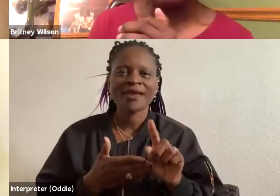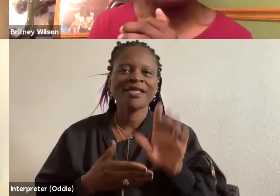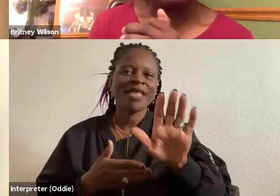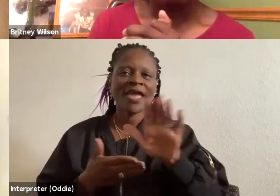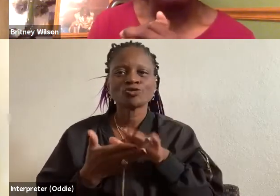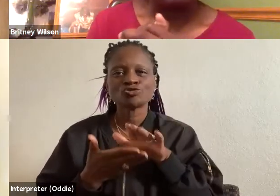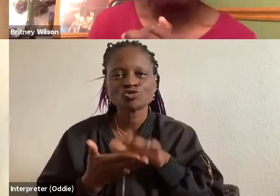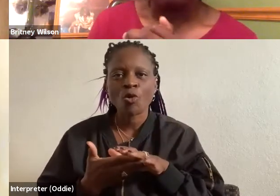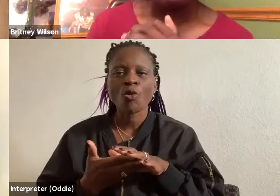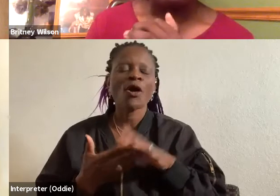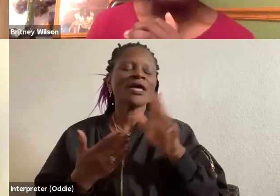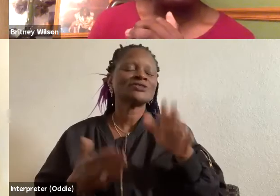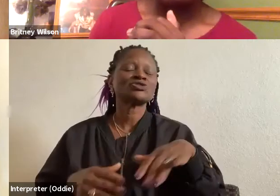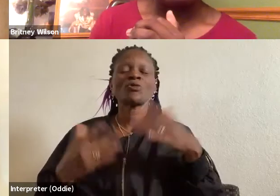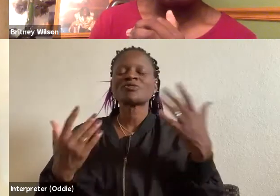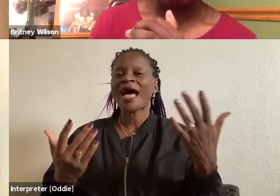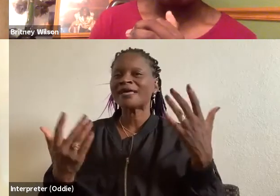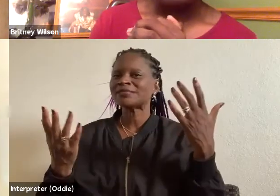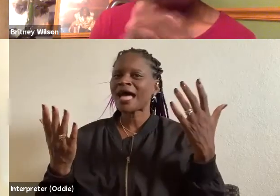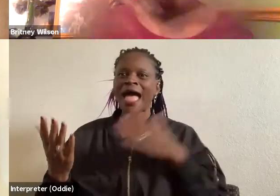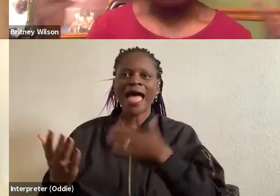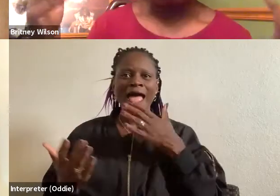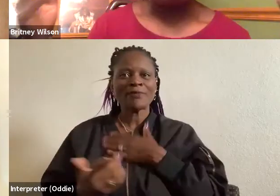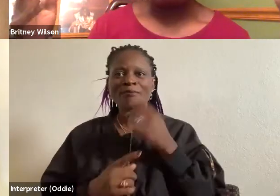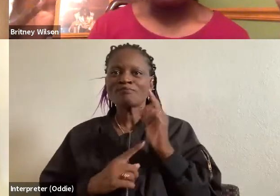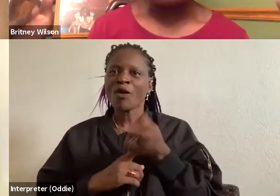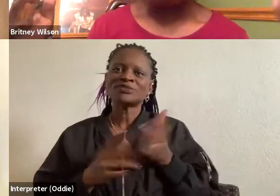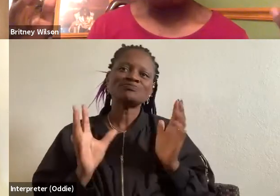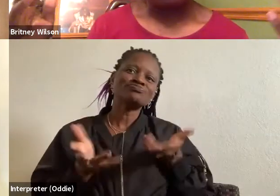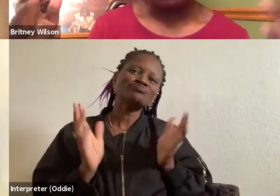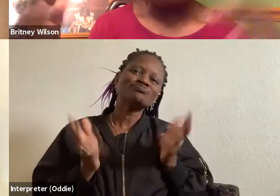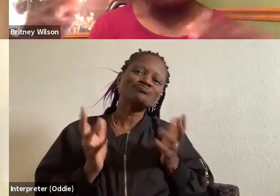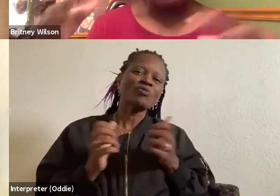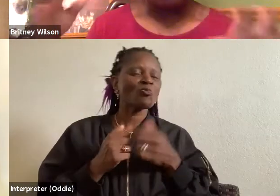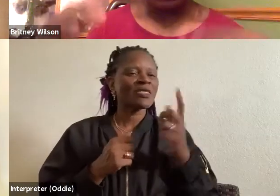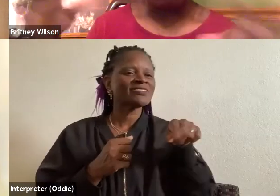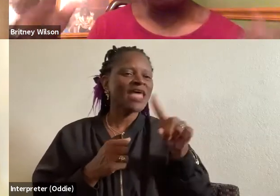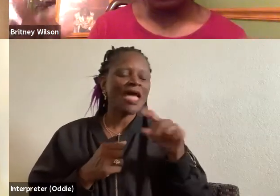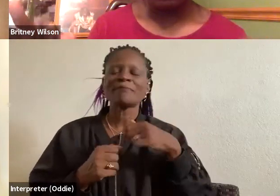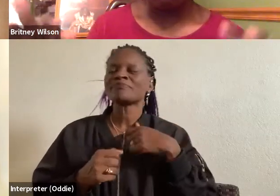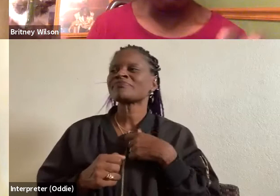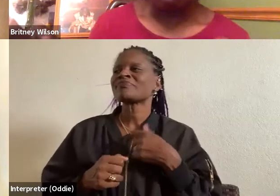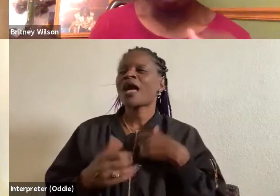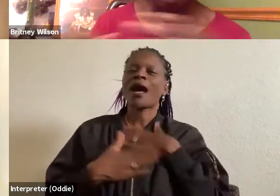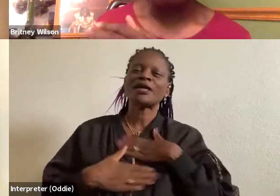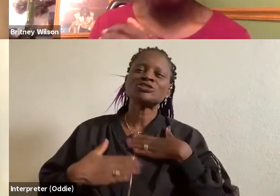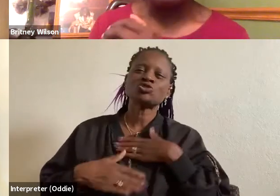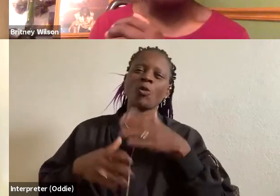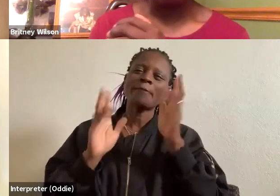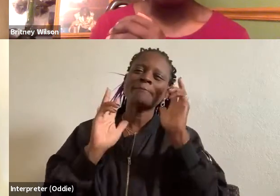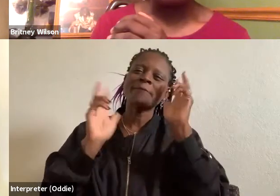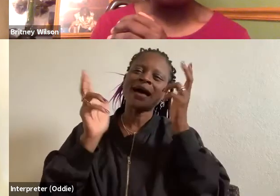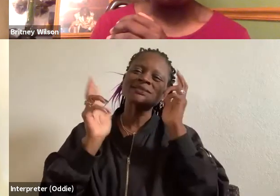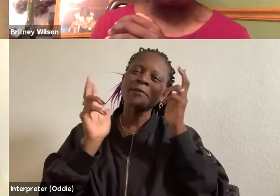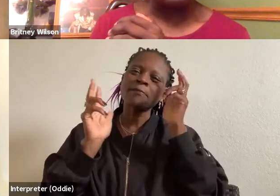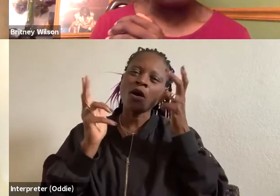is just chatting with them. And I'm a huge basketball fan, so I've been enjoying the NBA and the bubble. Even